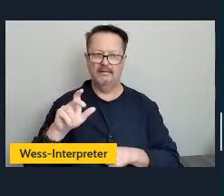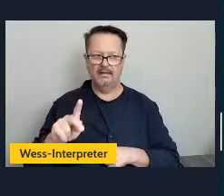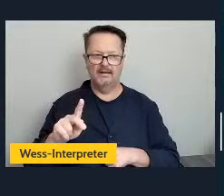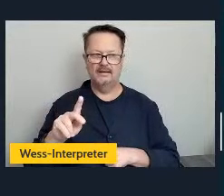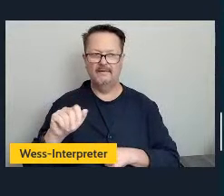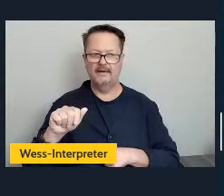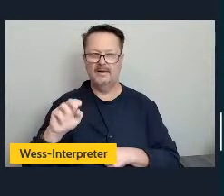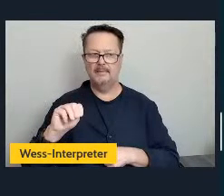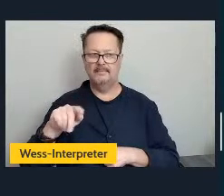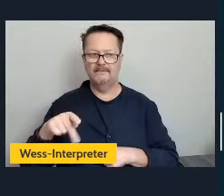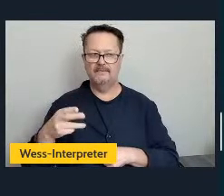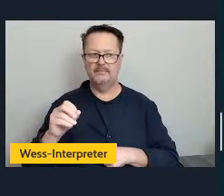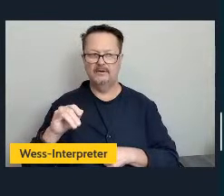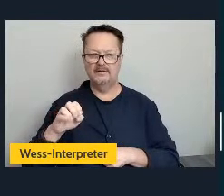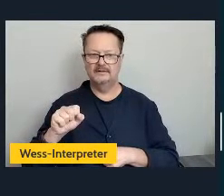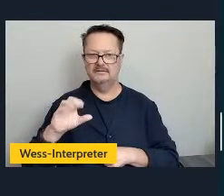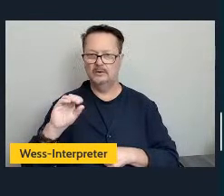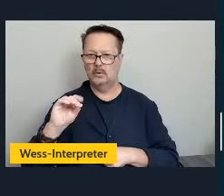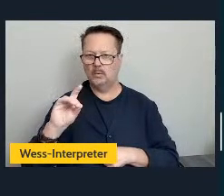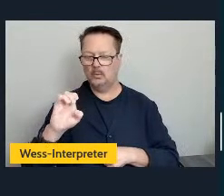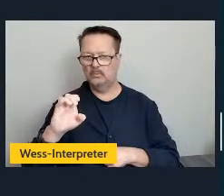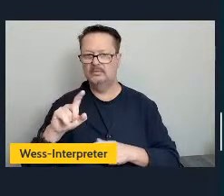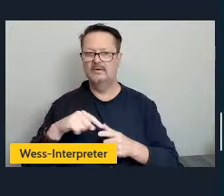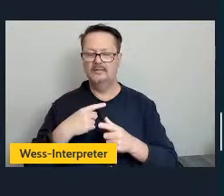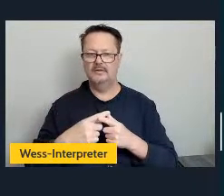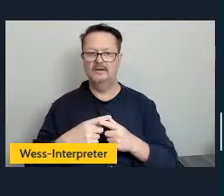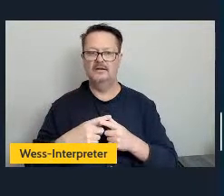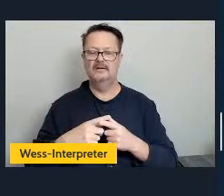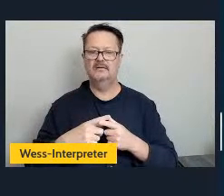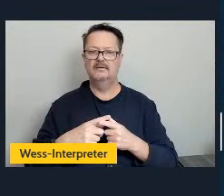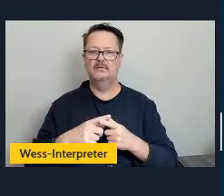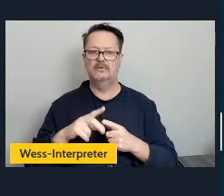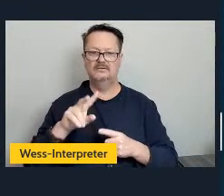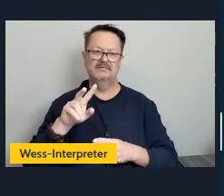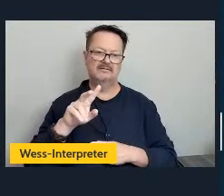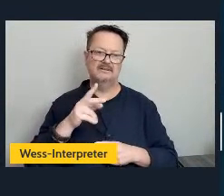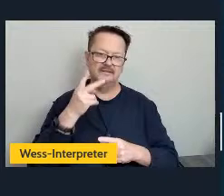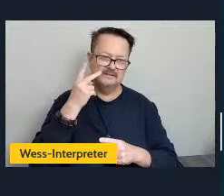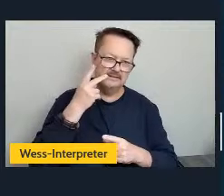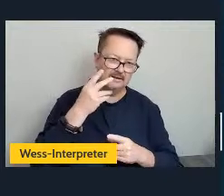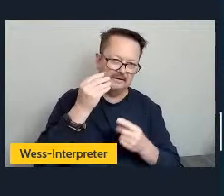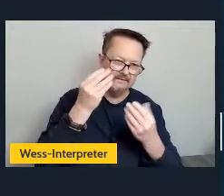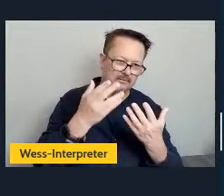then we do an info, and it's in version 1, so it's